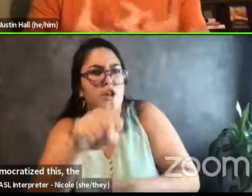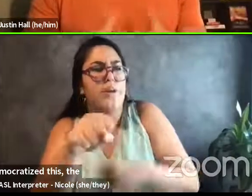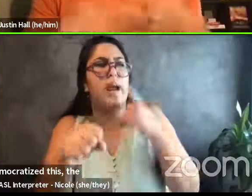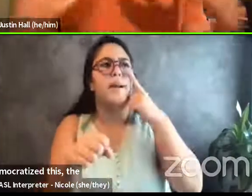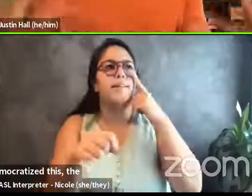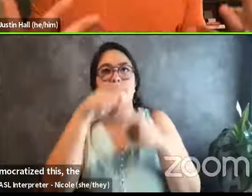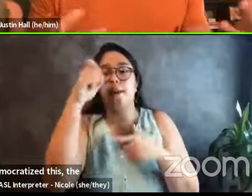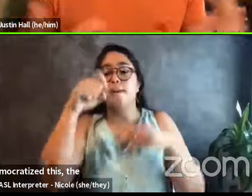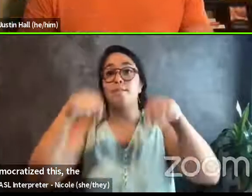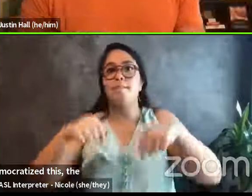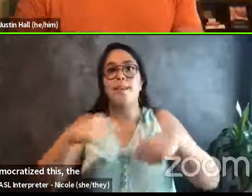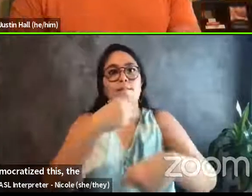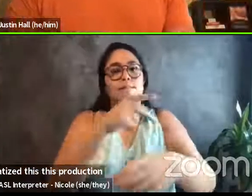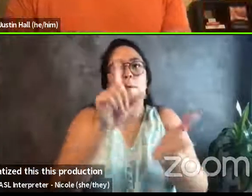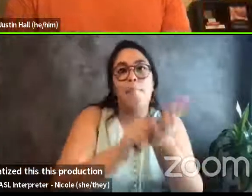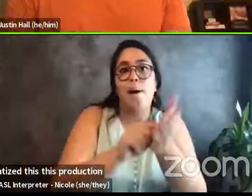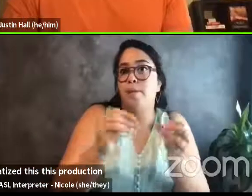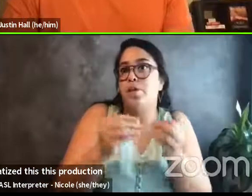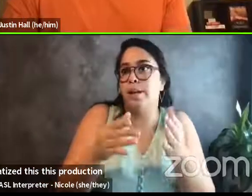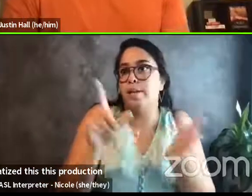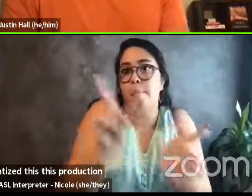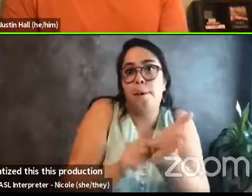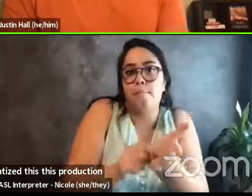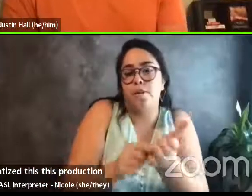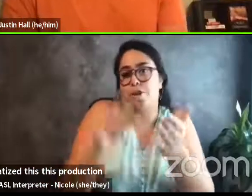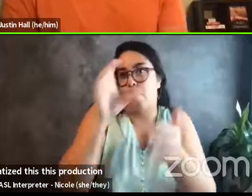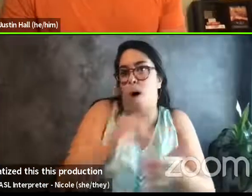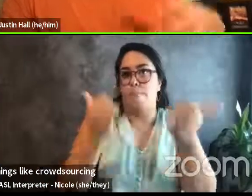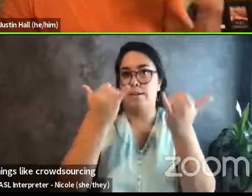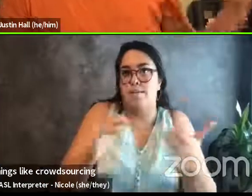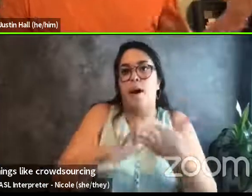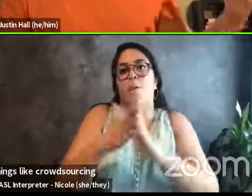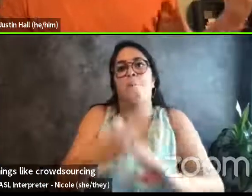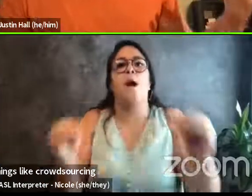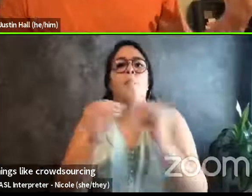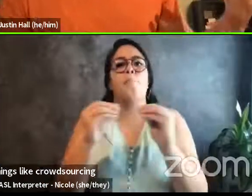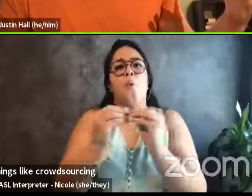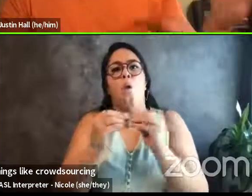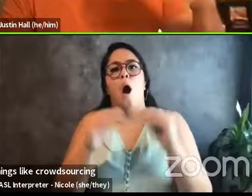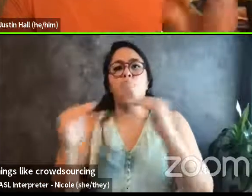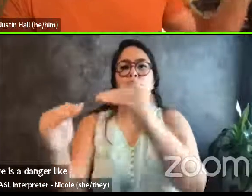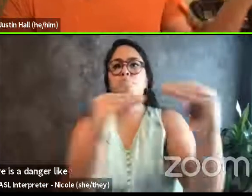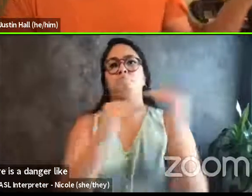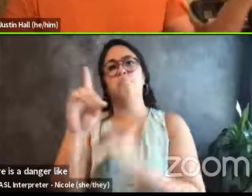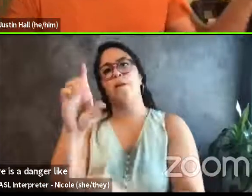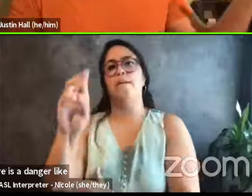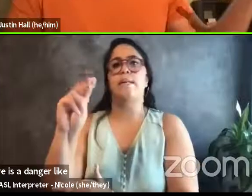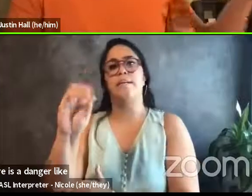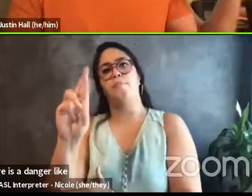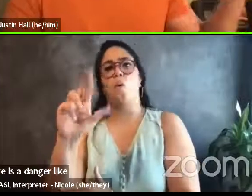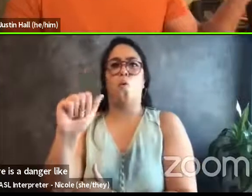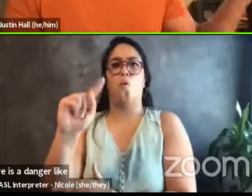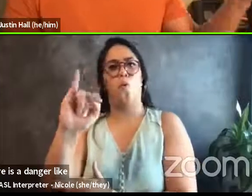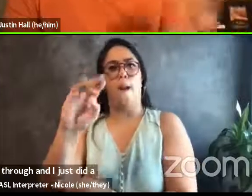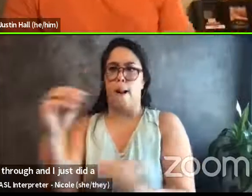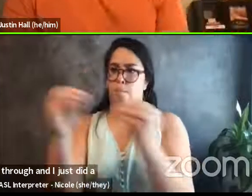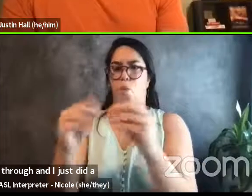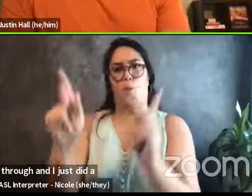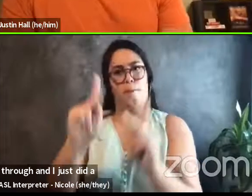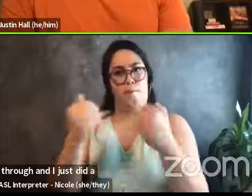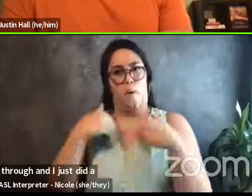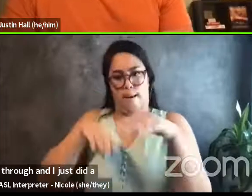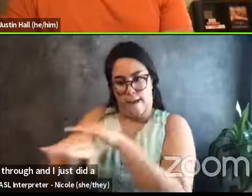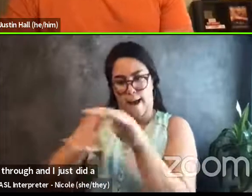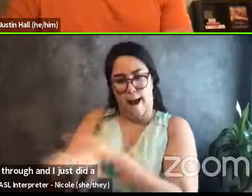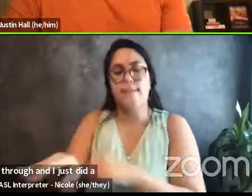become because of things like crowdsourcing platforms, but there is a danger, like, you once they burn through, I mean, I just did a, you know, a crowdsourced book and